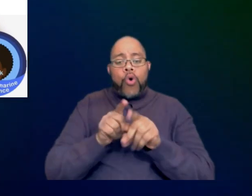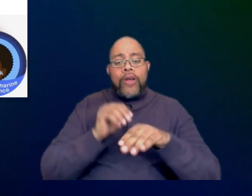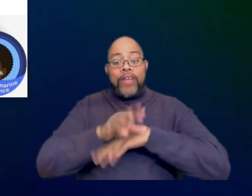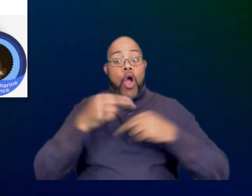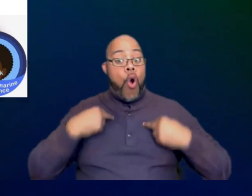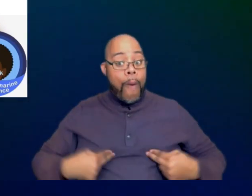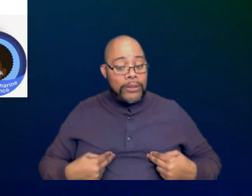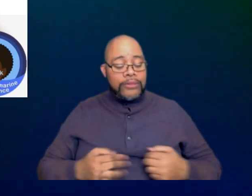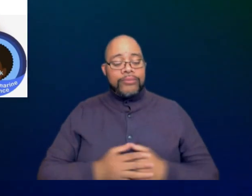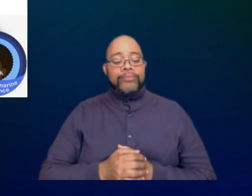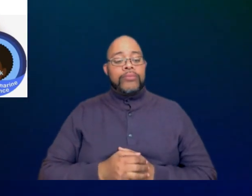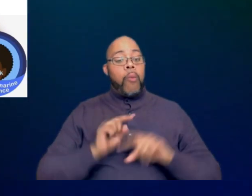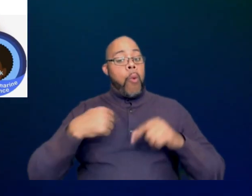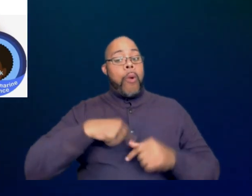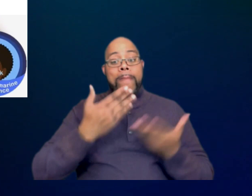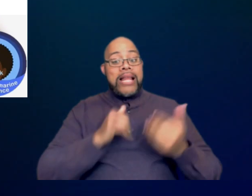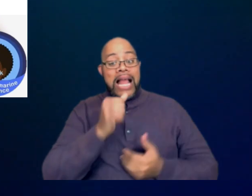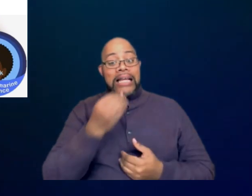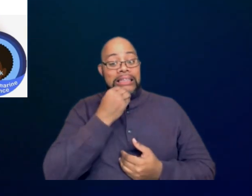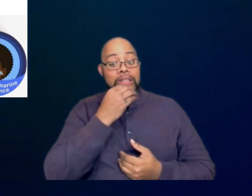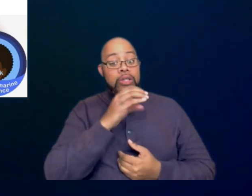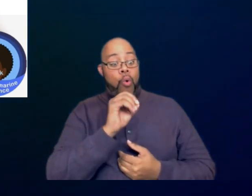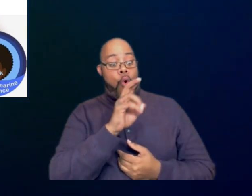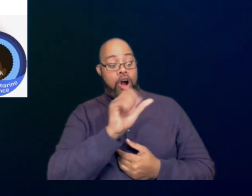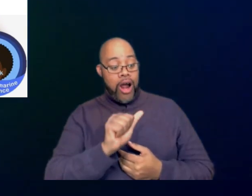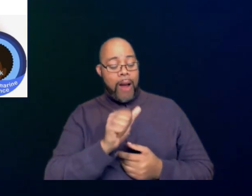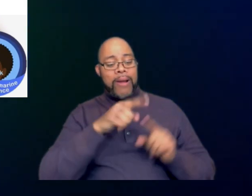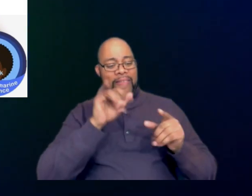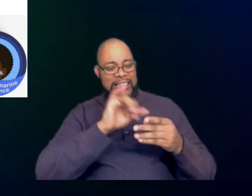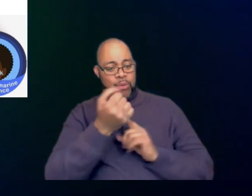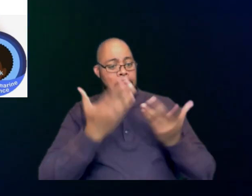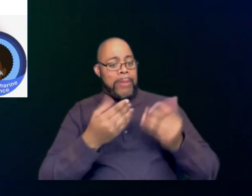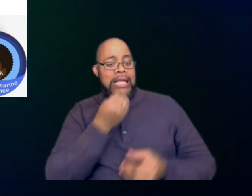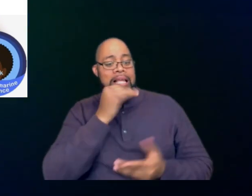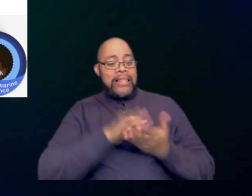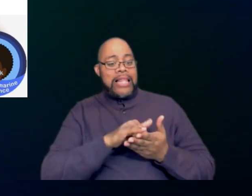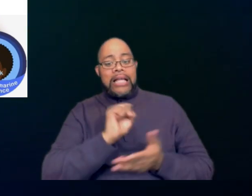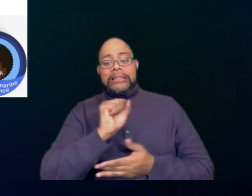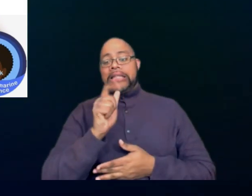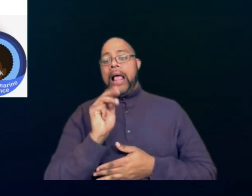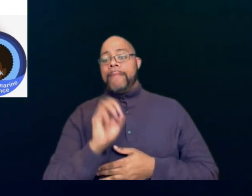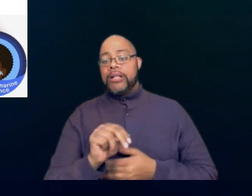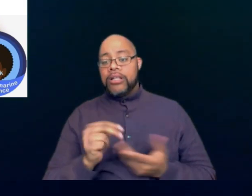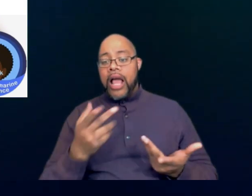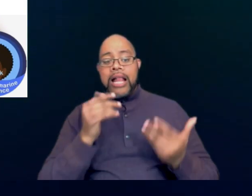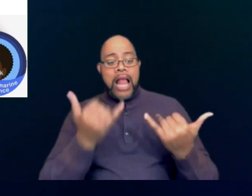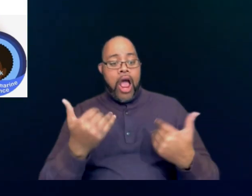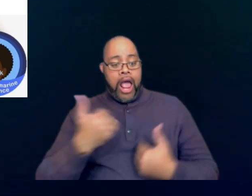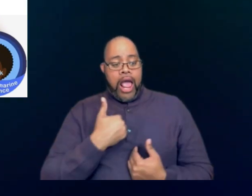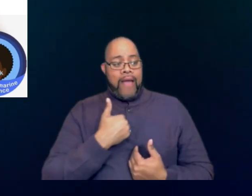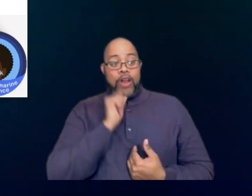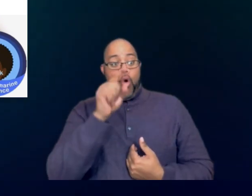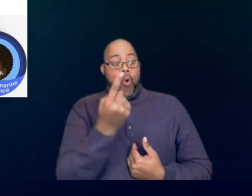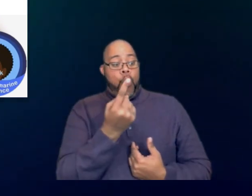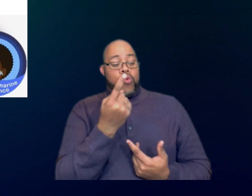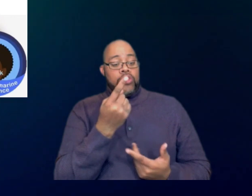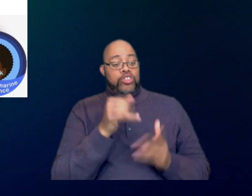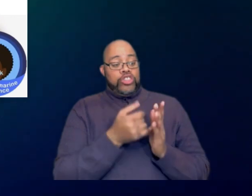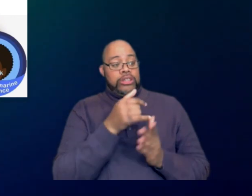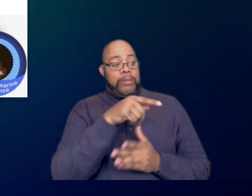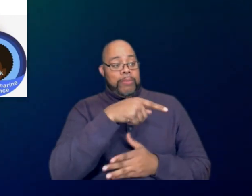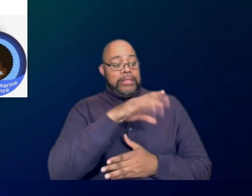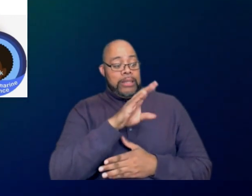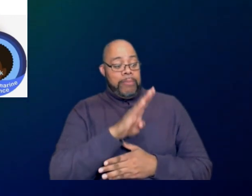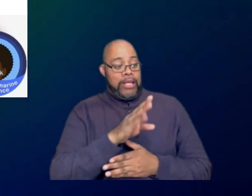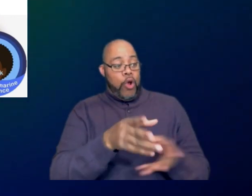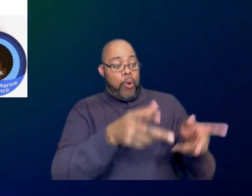also affect humans. Although we may not be eating orcas, in this case, we could be eating the salmon. And we now have not only just